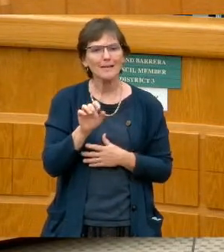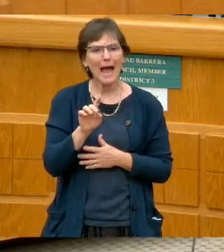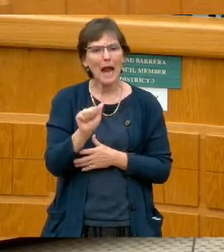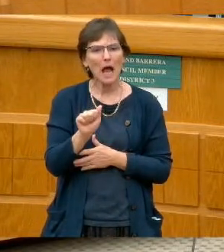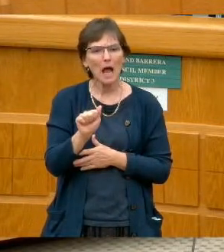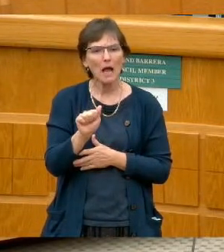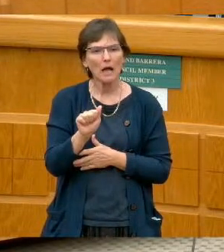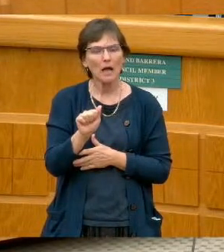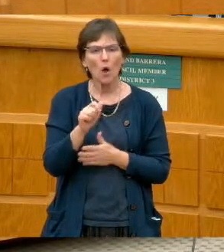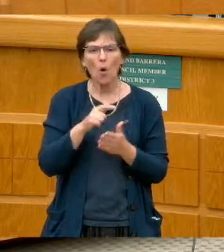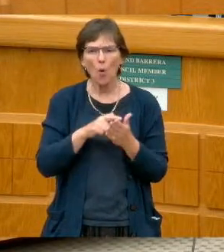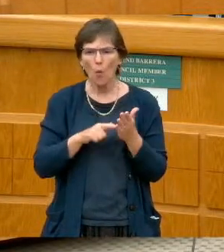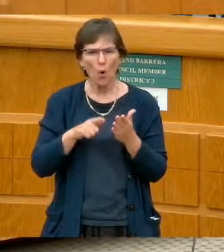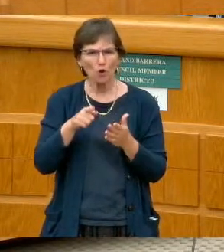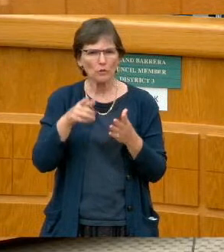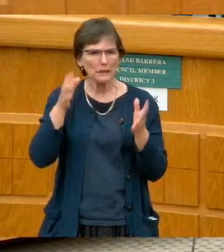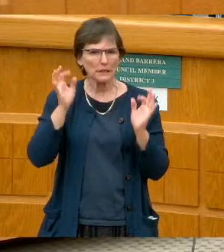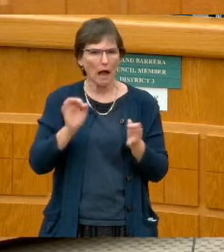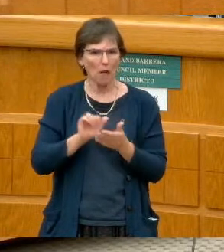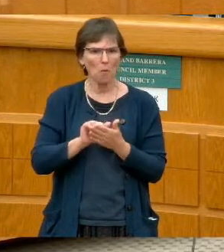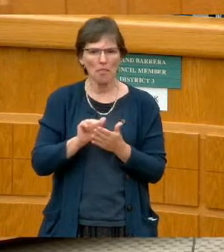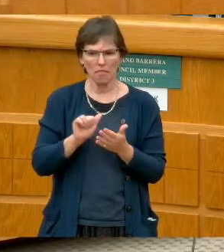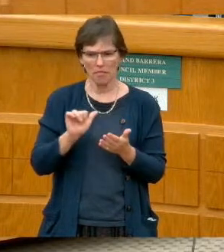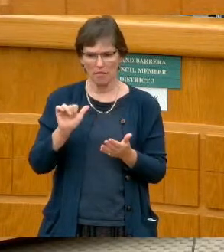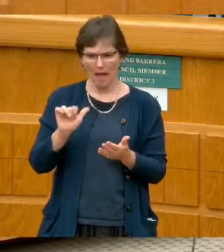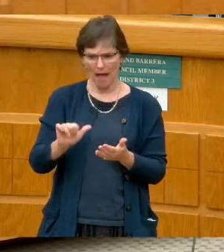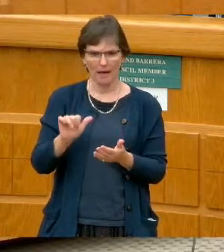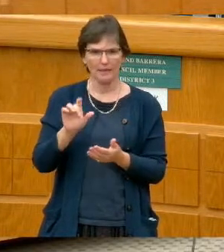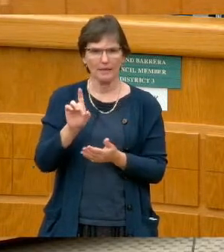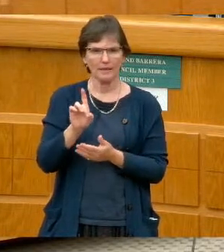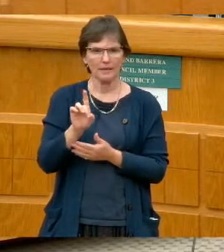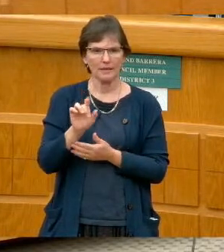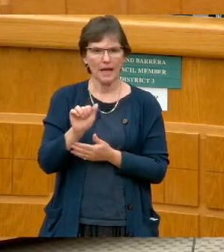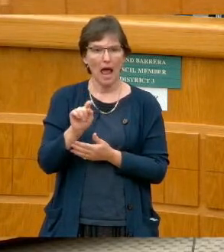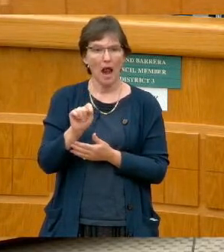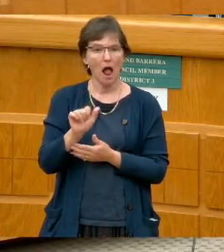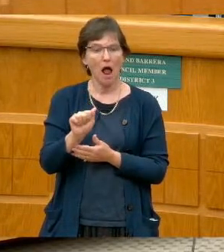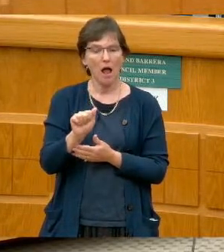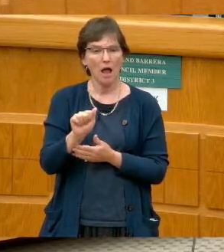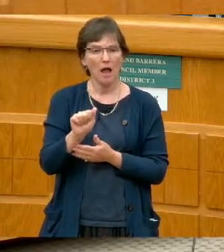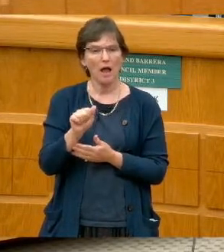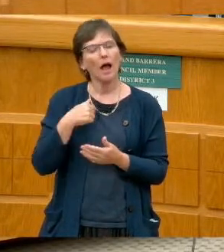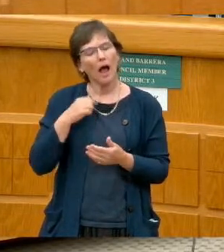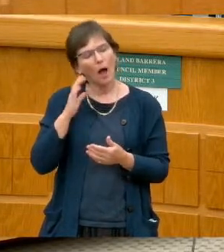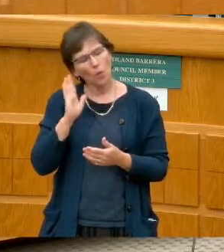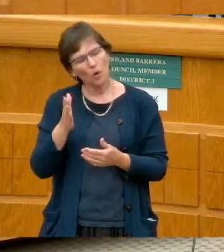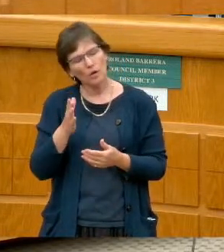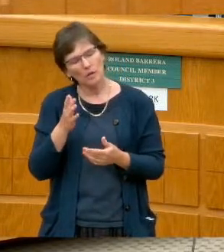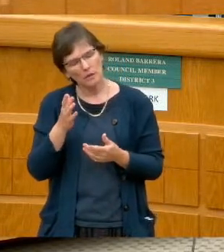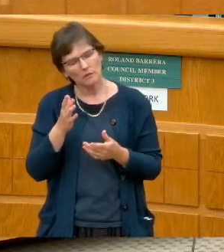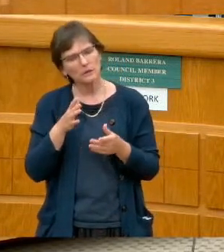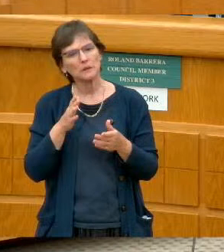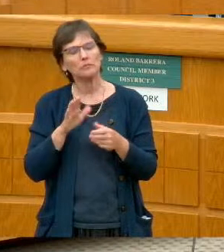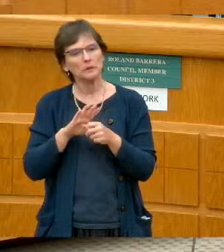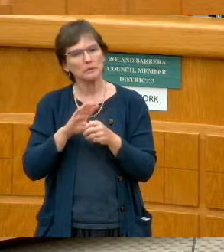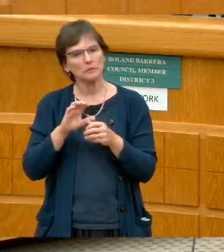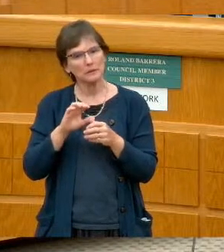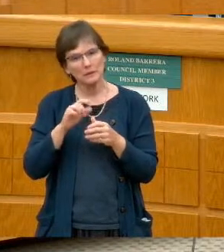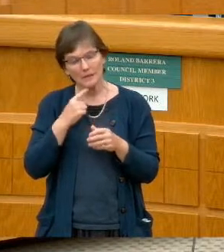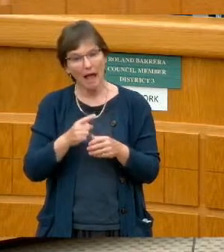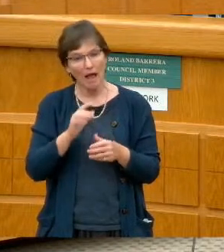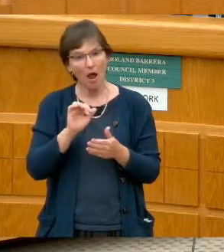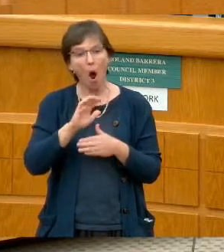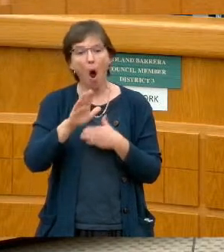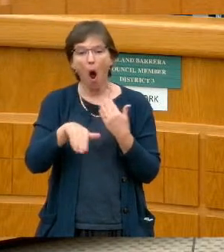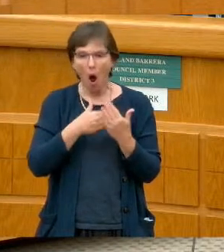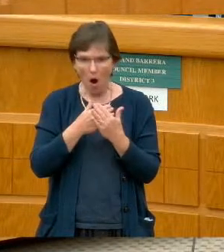data? What decisions are you making with that data? I would say that all the orders